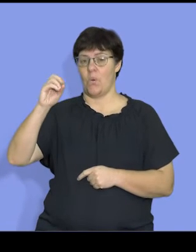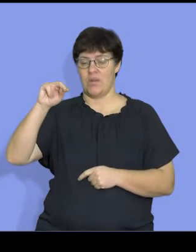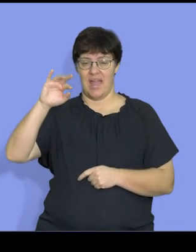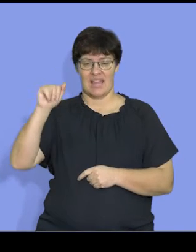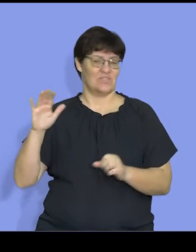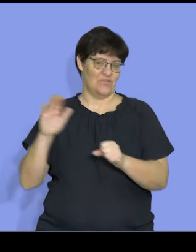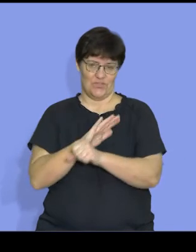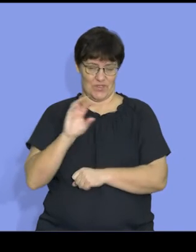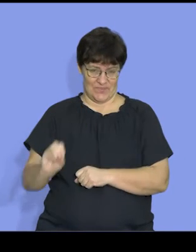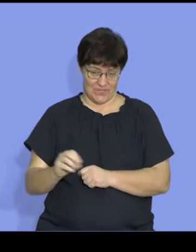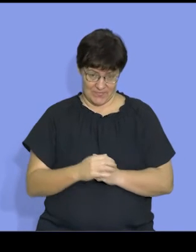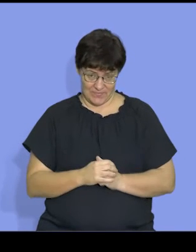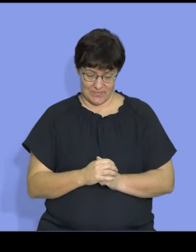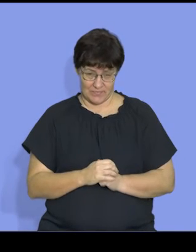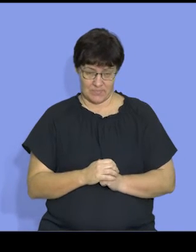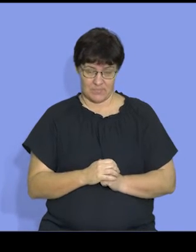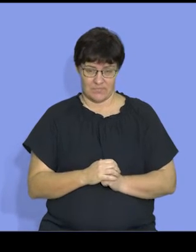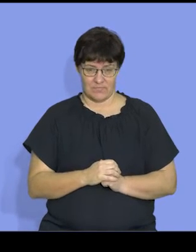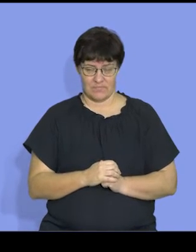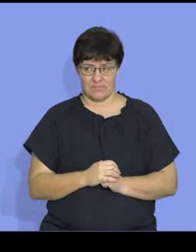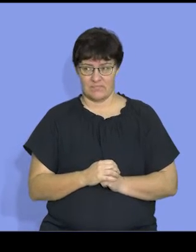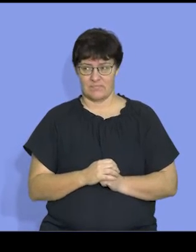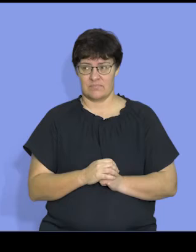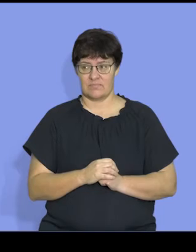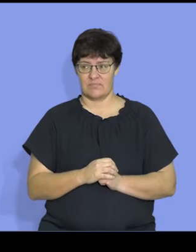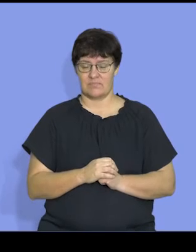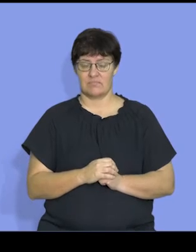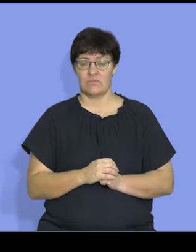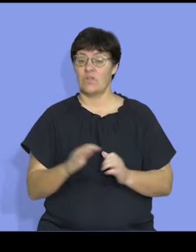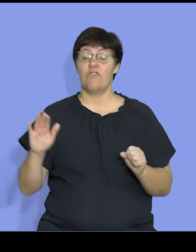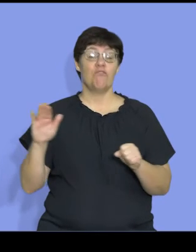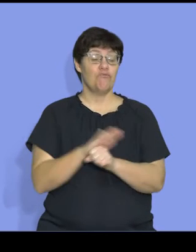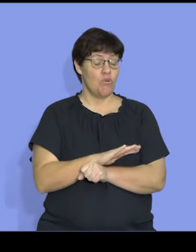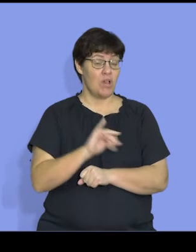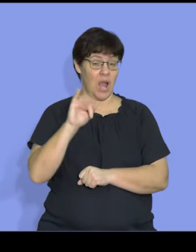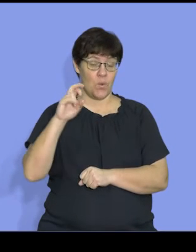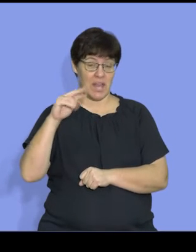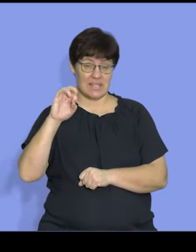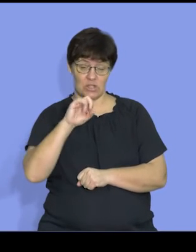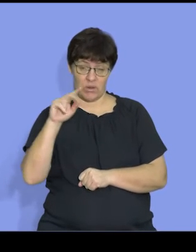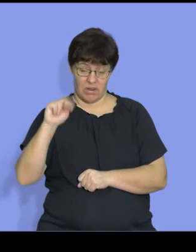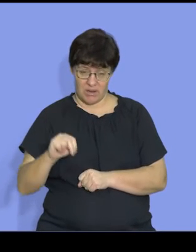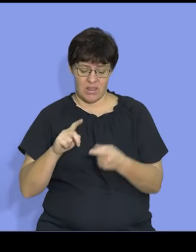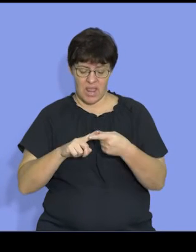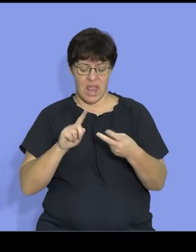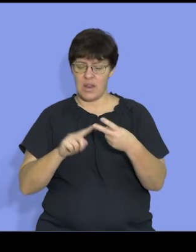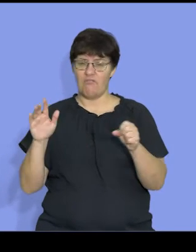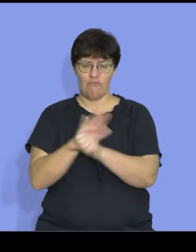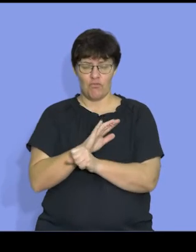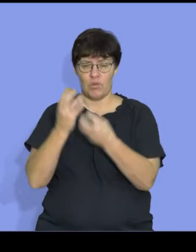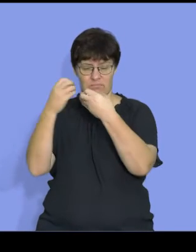solution. Okay? So complete ionization and complete dissociation